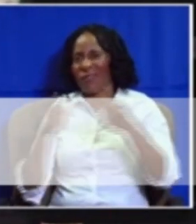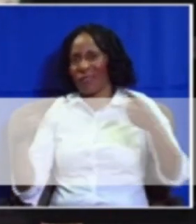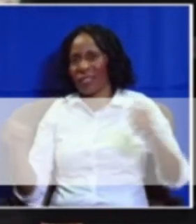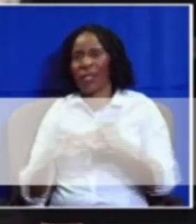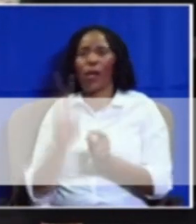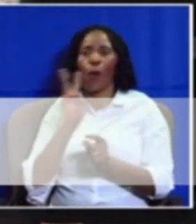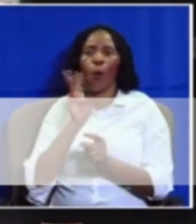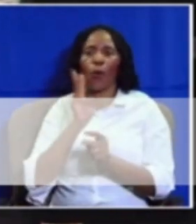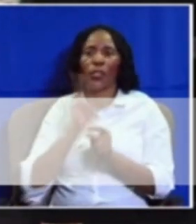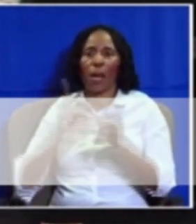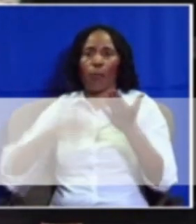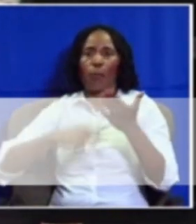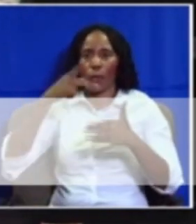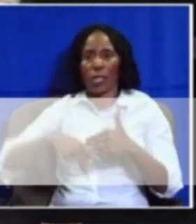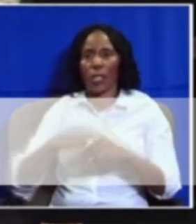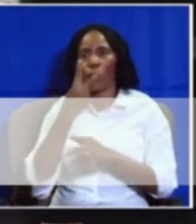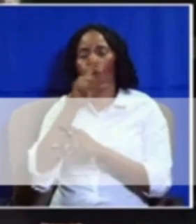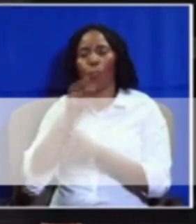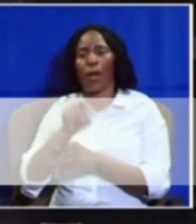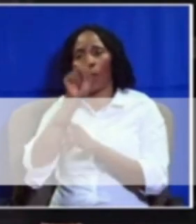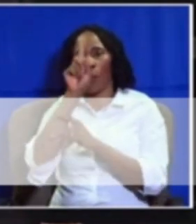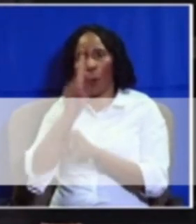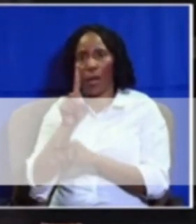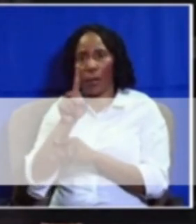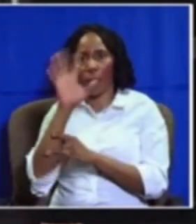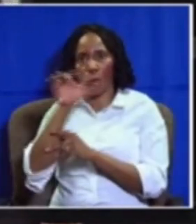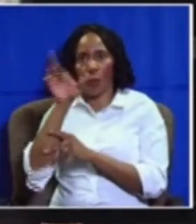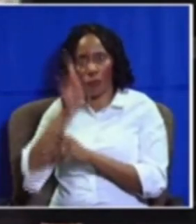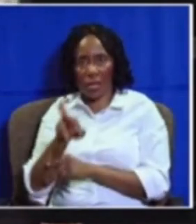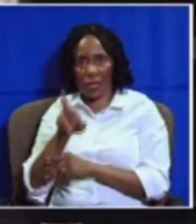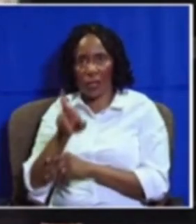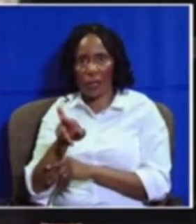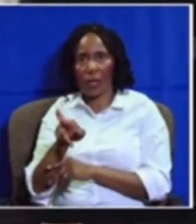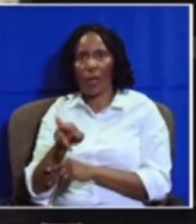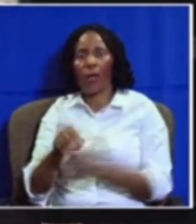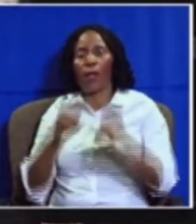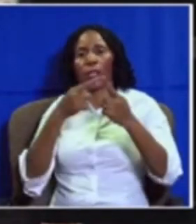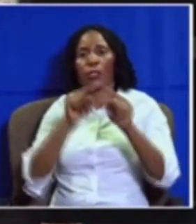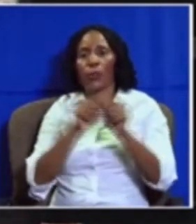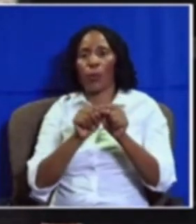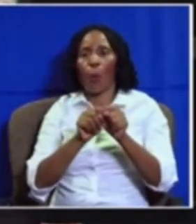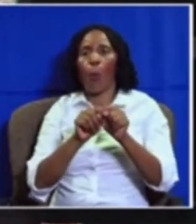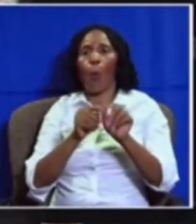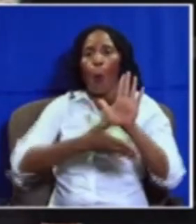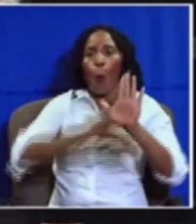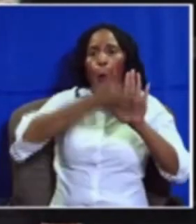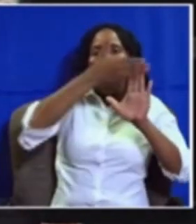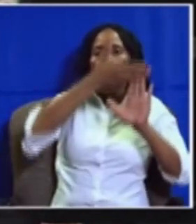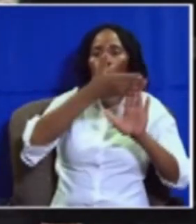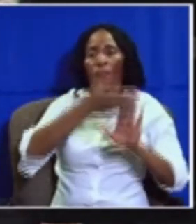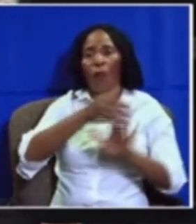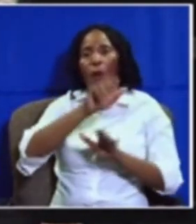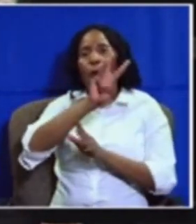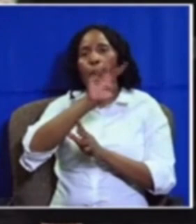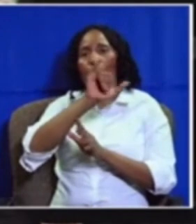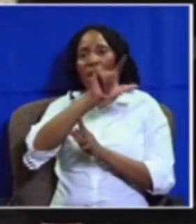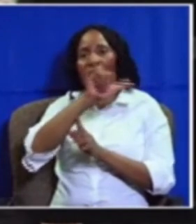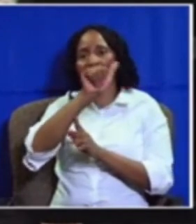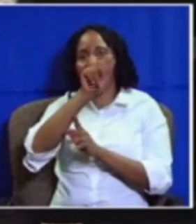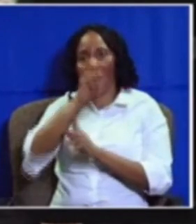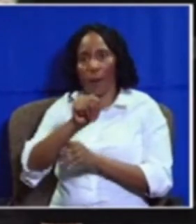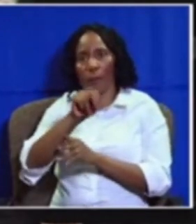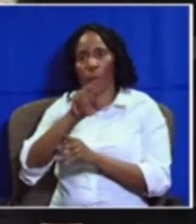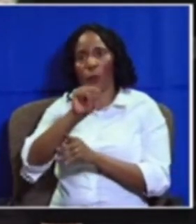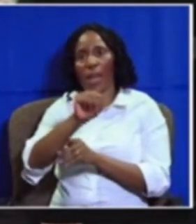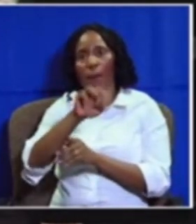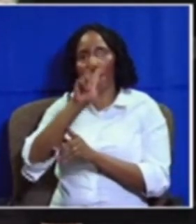2.1 billion is allocated for raising the wall of the Klein Willem Dam. The Lipile water border is